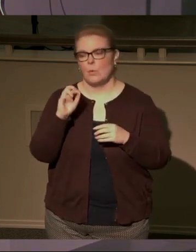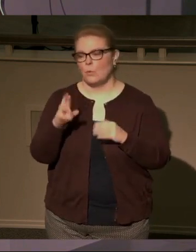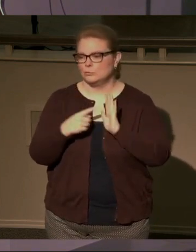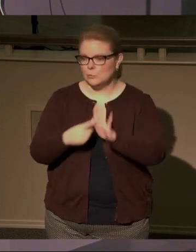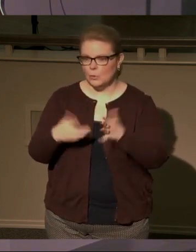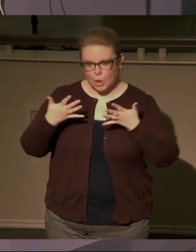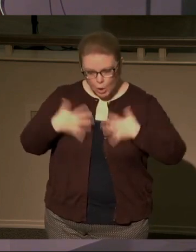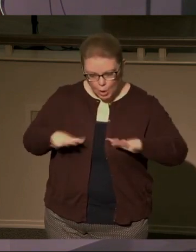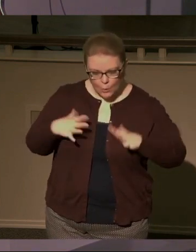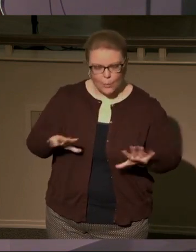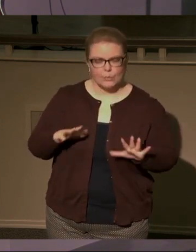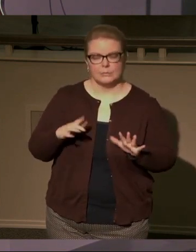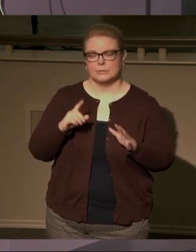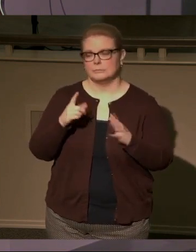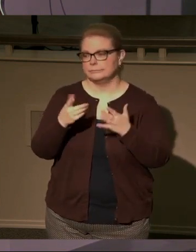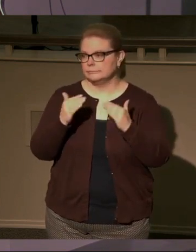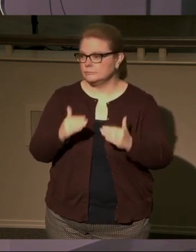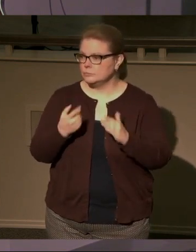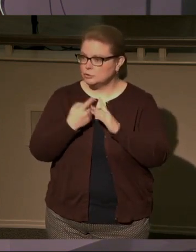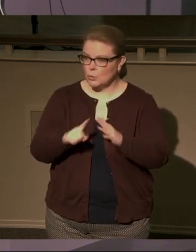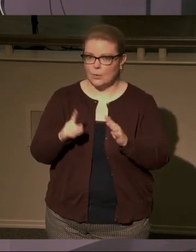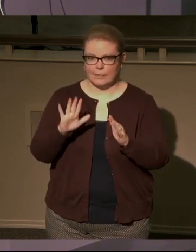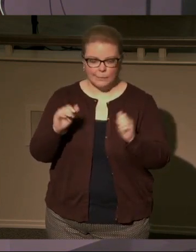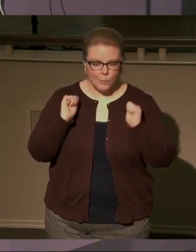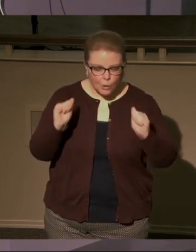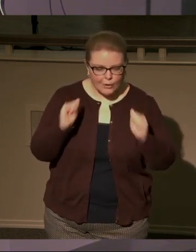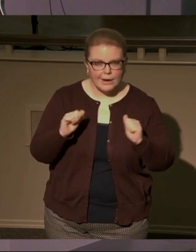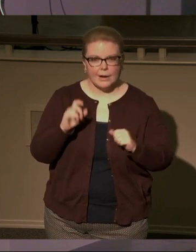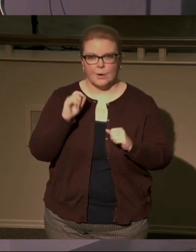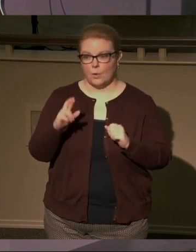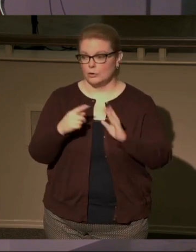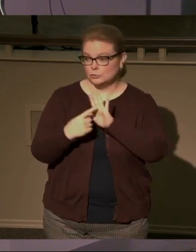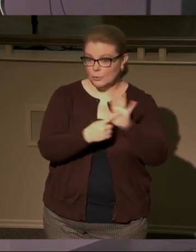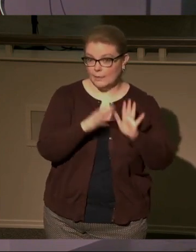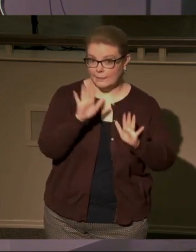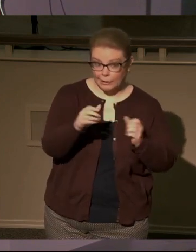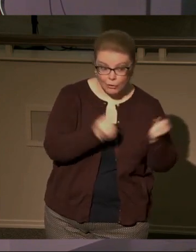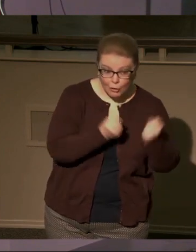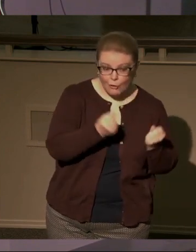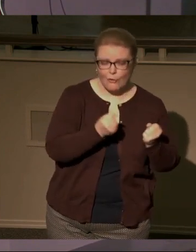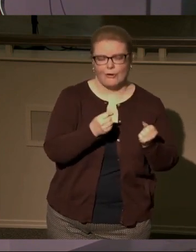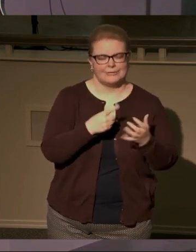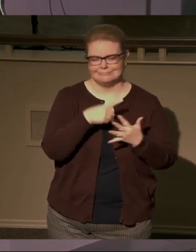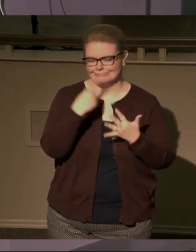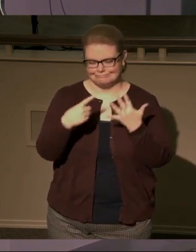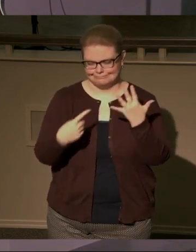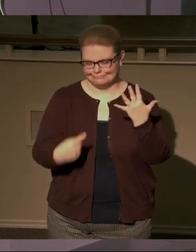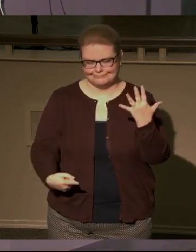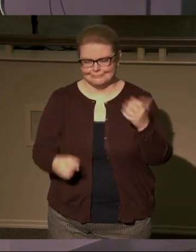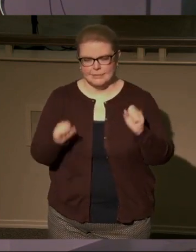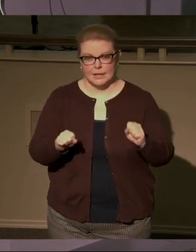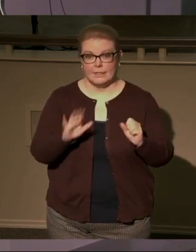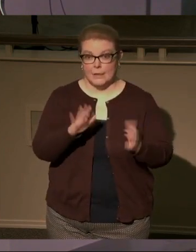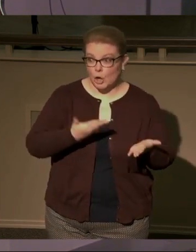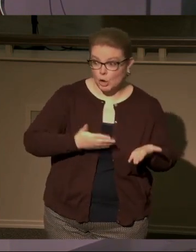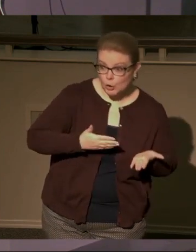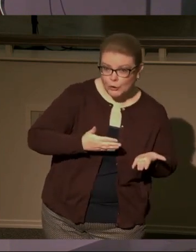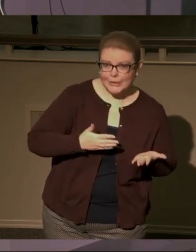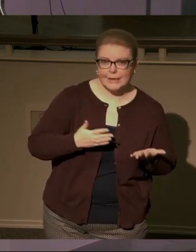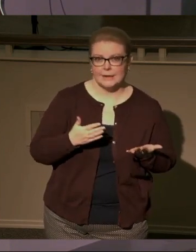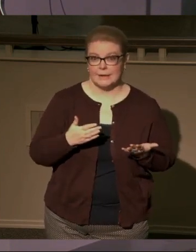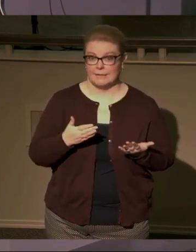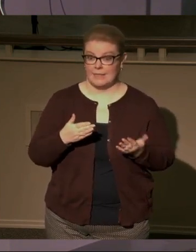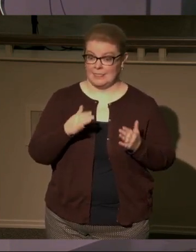their clothes, or they're showing you their workout, or they're showing you their car, or they're showing you whatever it might be, their cooking. And they're